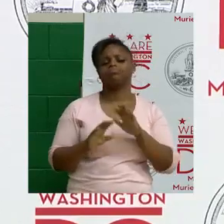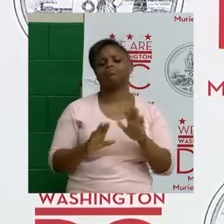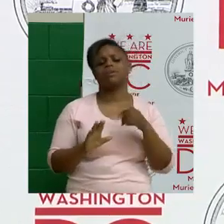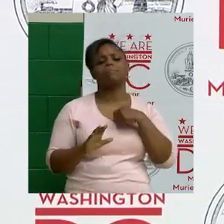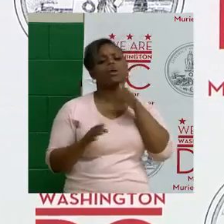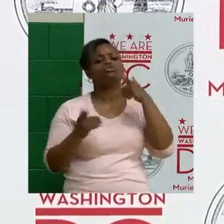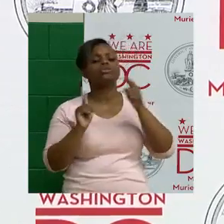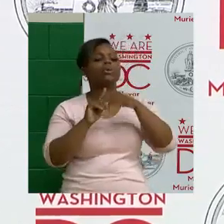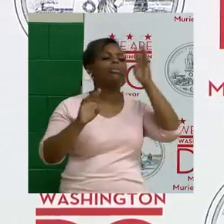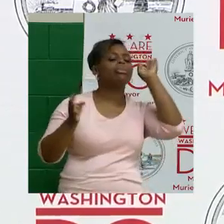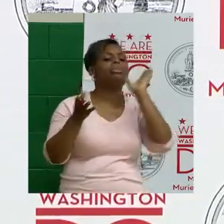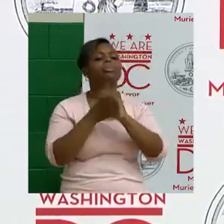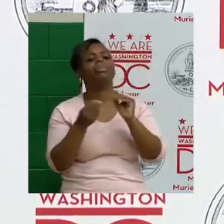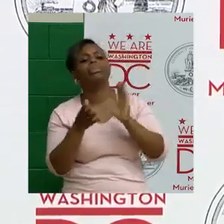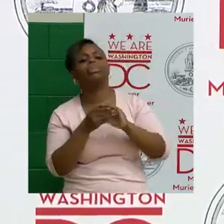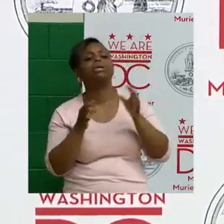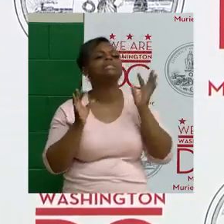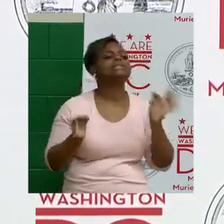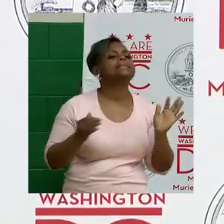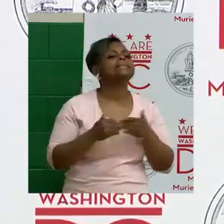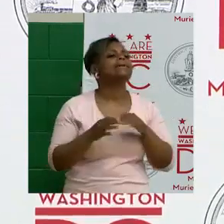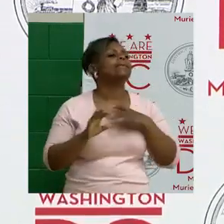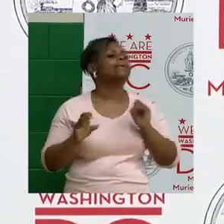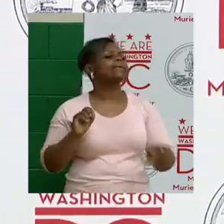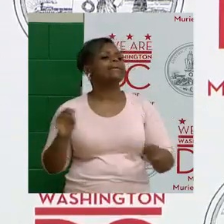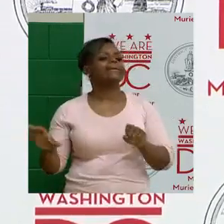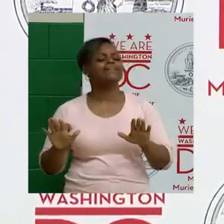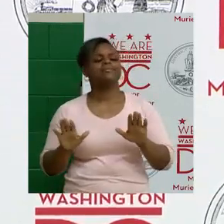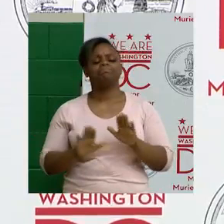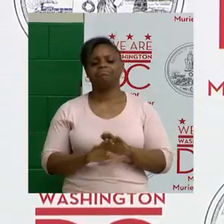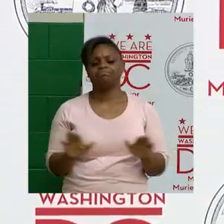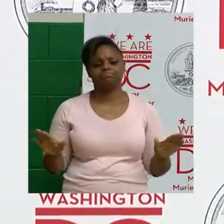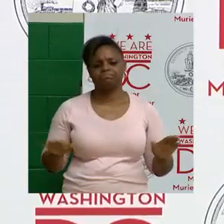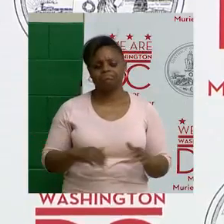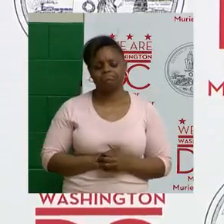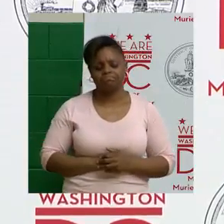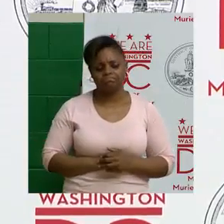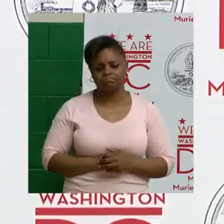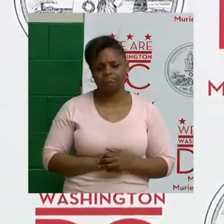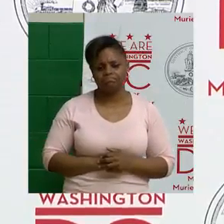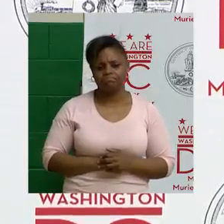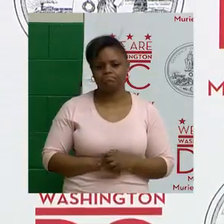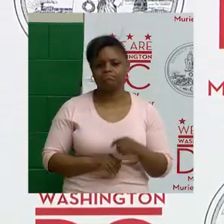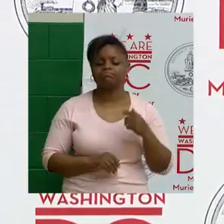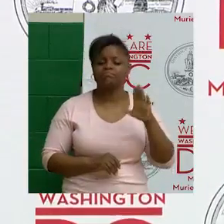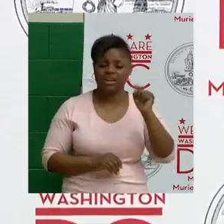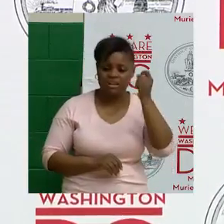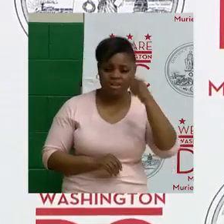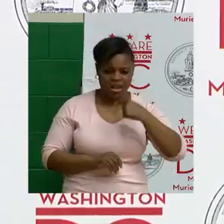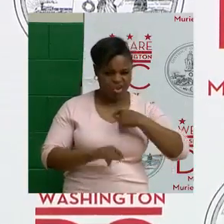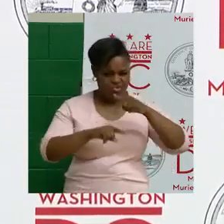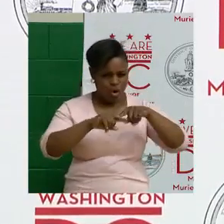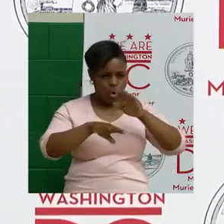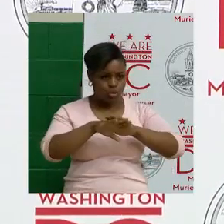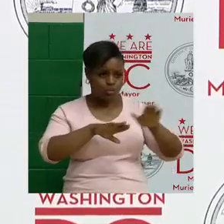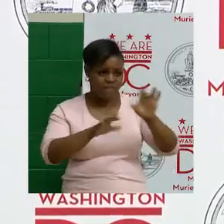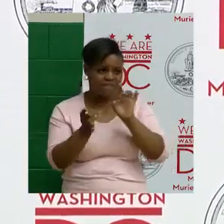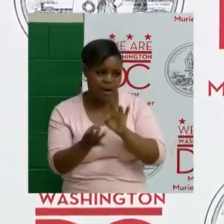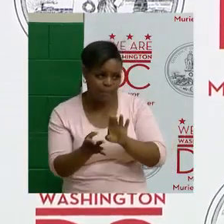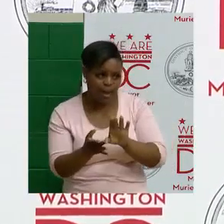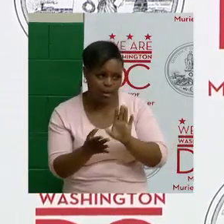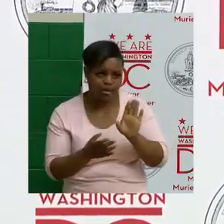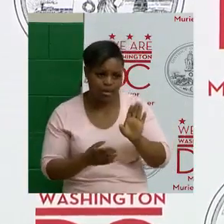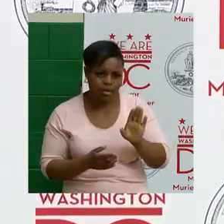the decisions aren't tough, but I rely on this feedback that you give me to make some of the